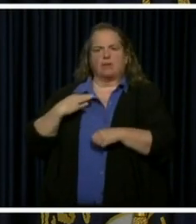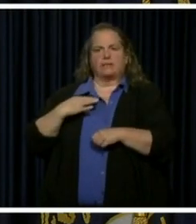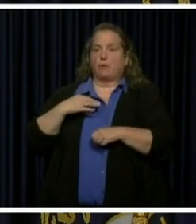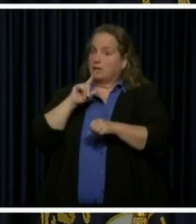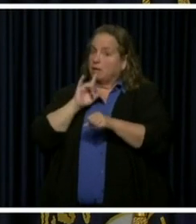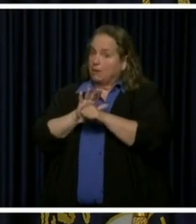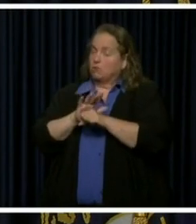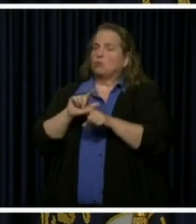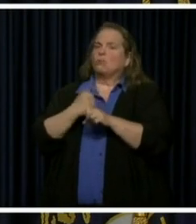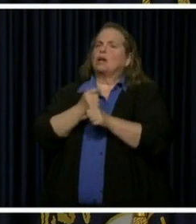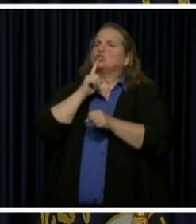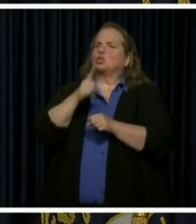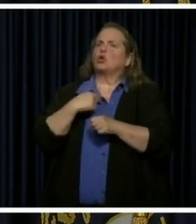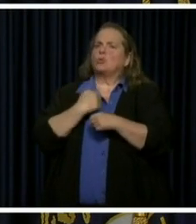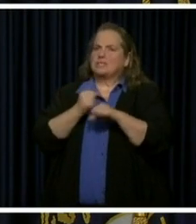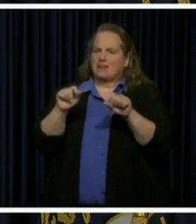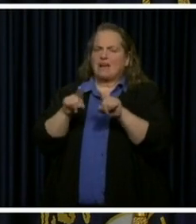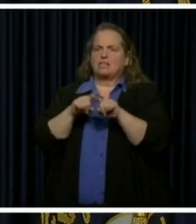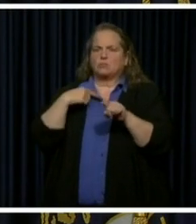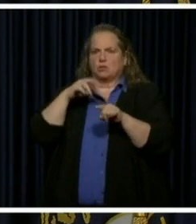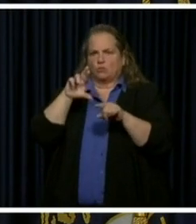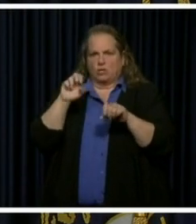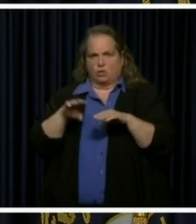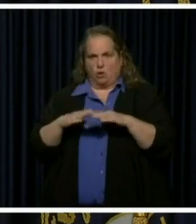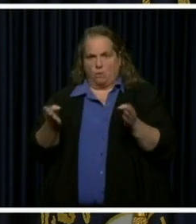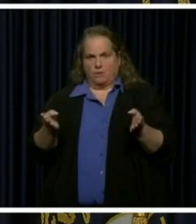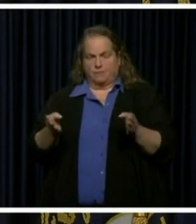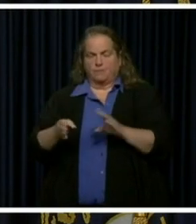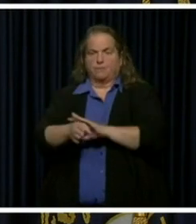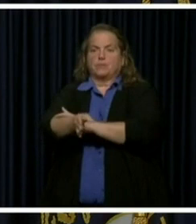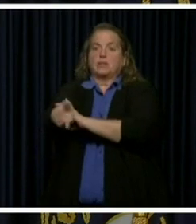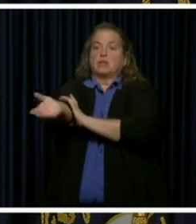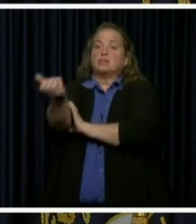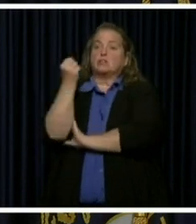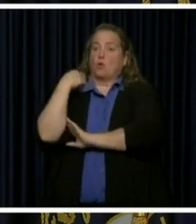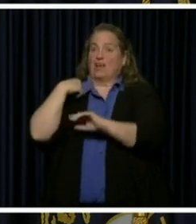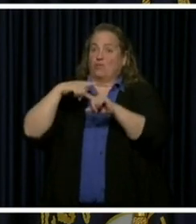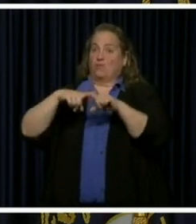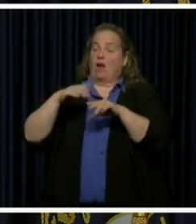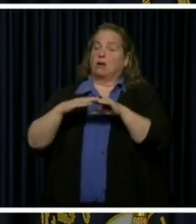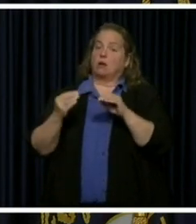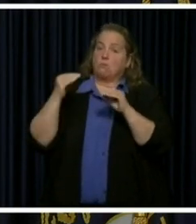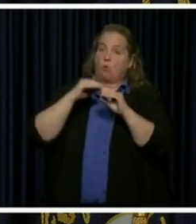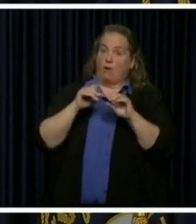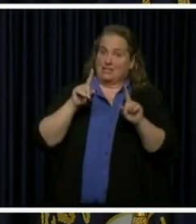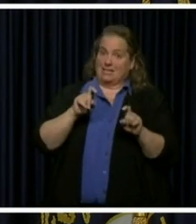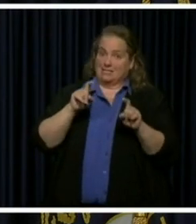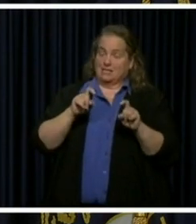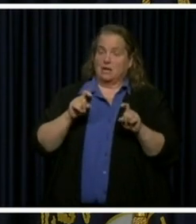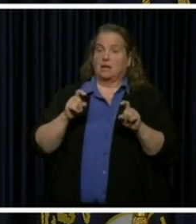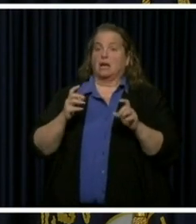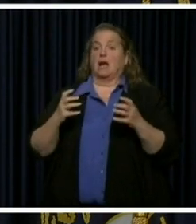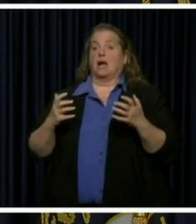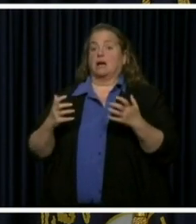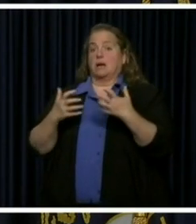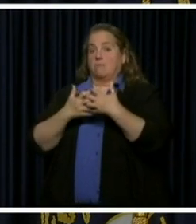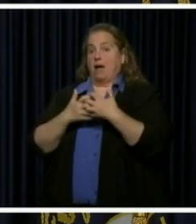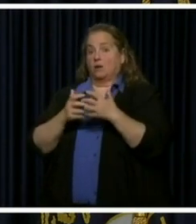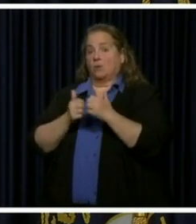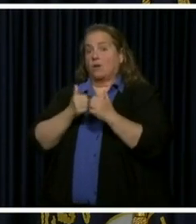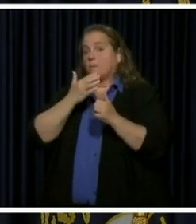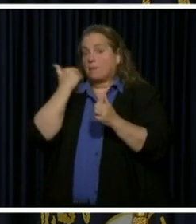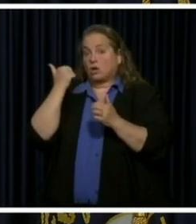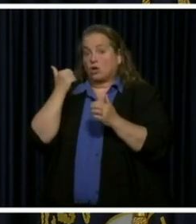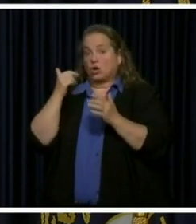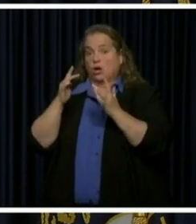we are safe as we reopen. So we're relying on more testing combined with better contact tracing